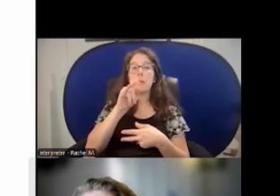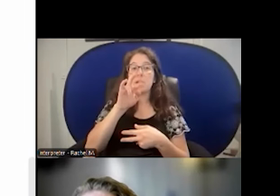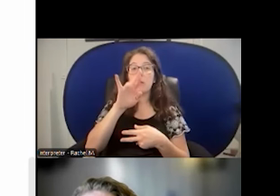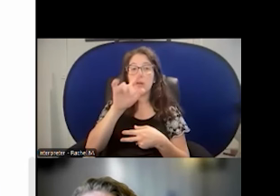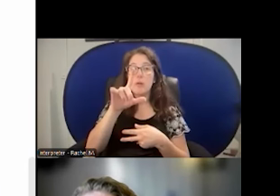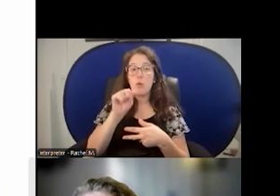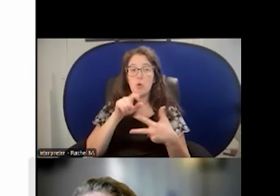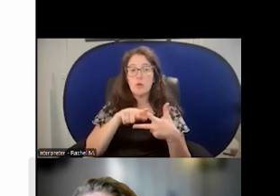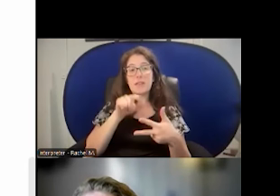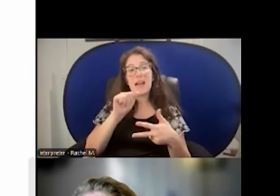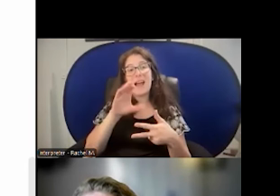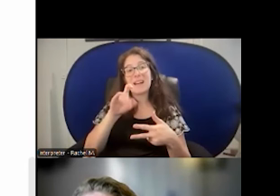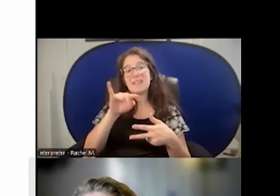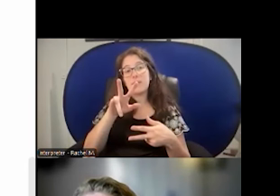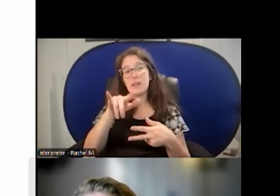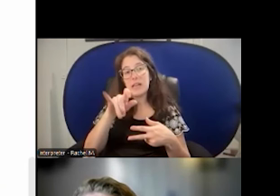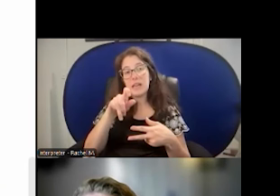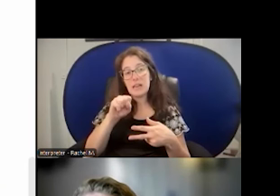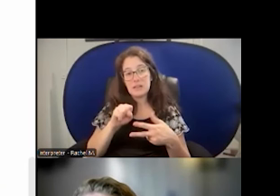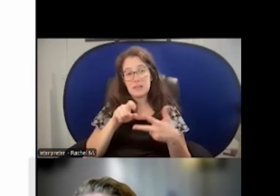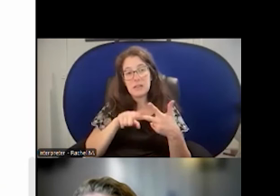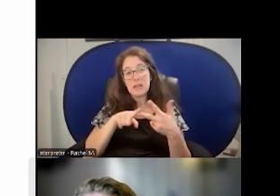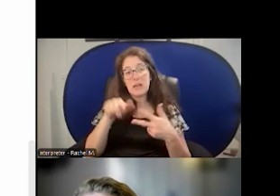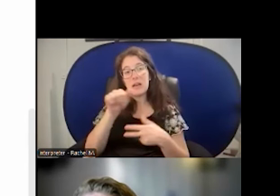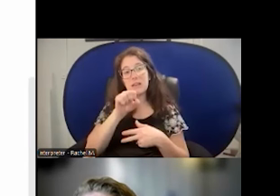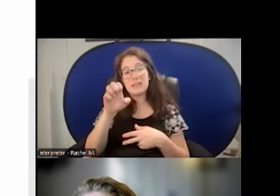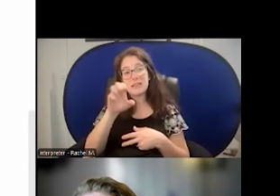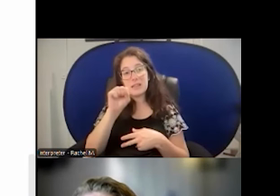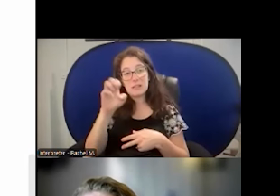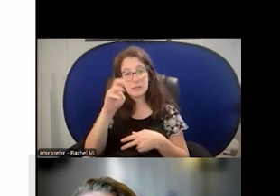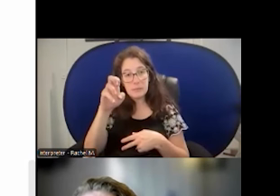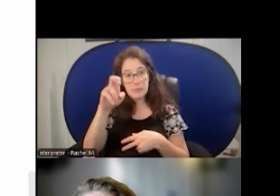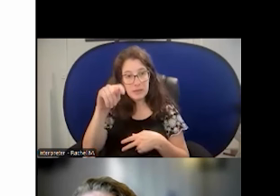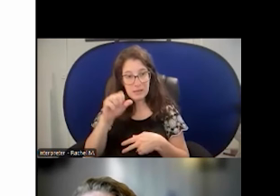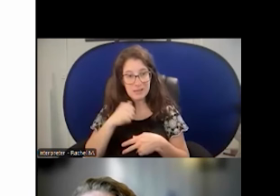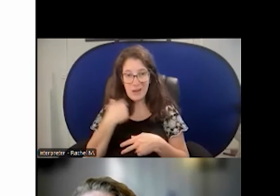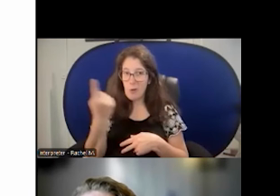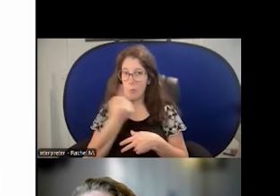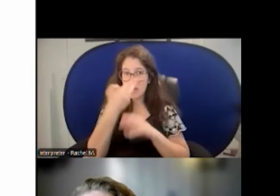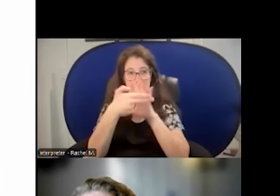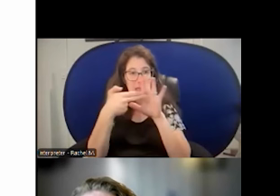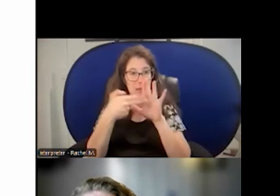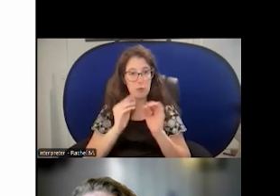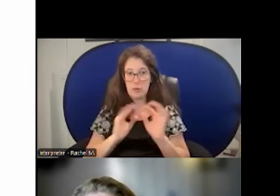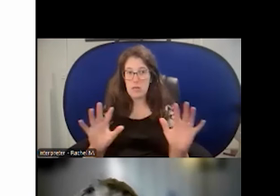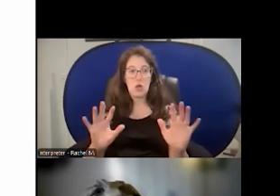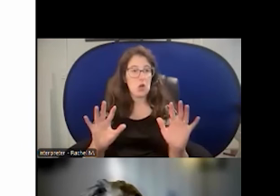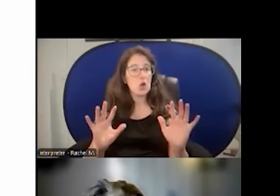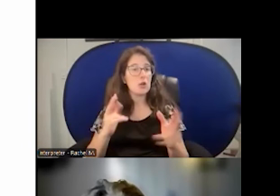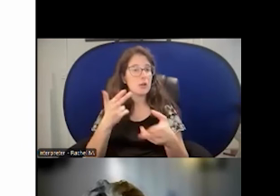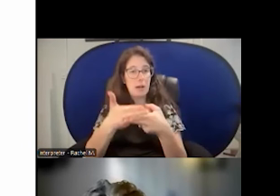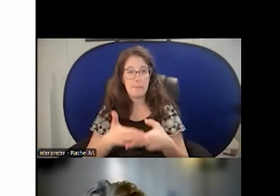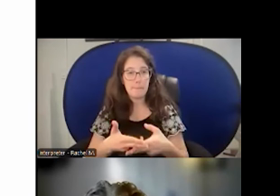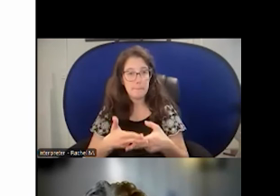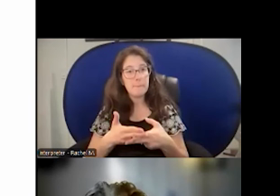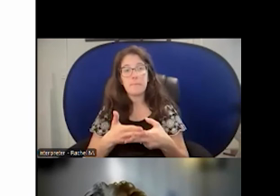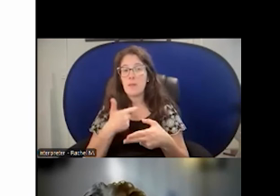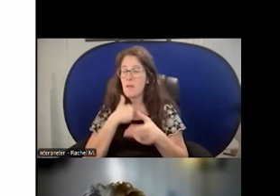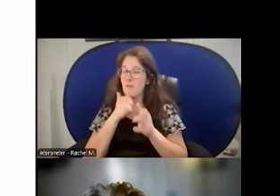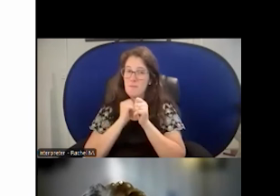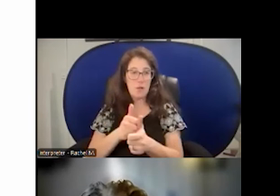1 assignment, module 1 discussion, module 1 quiz. And so you can see I follow that exact same format all